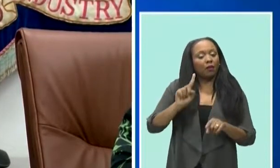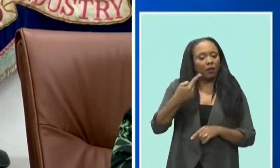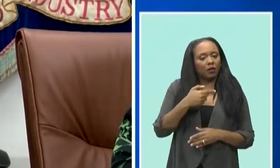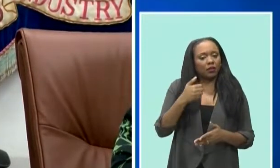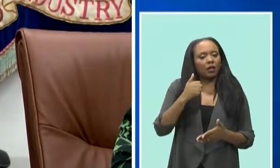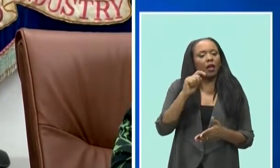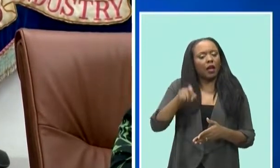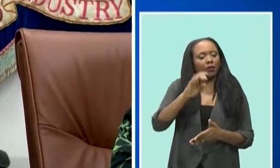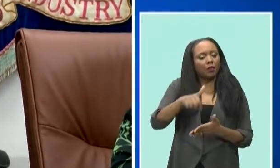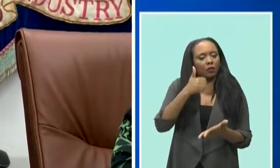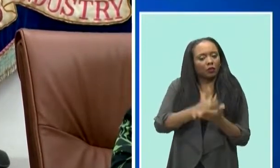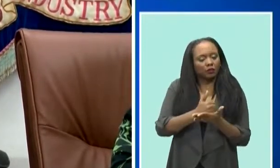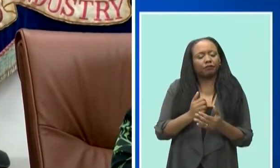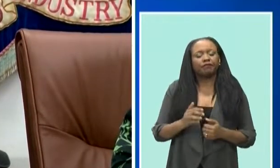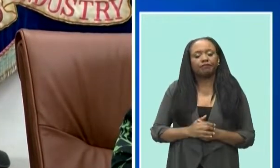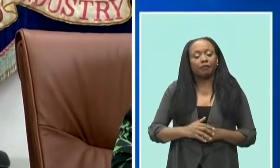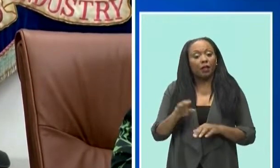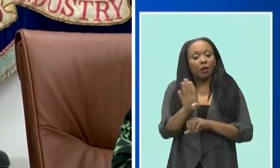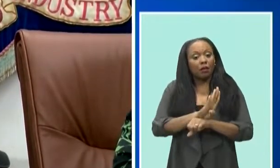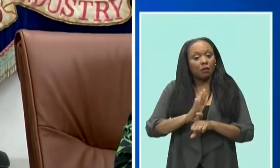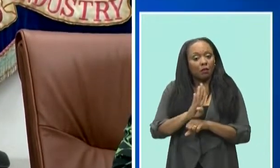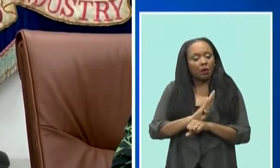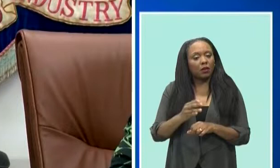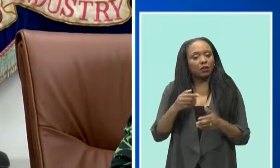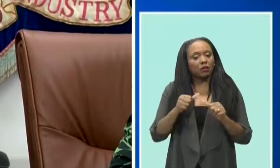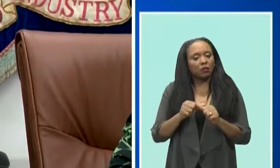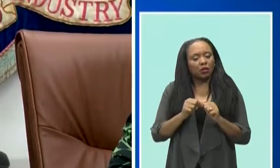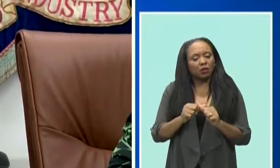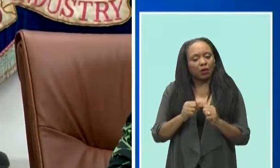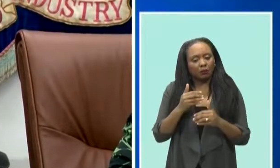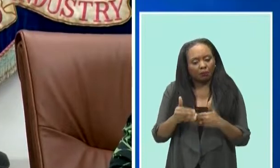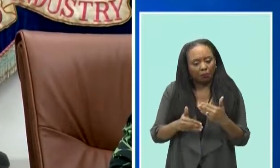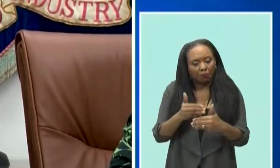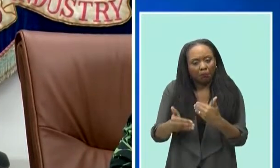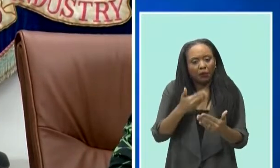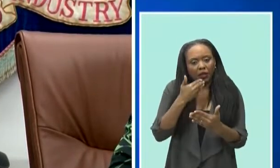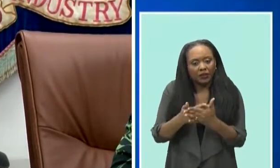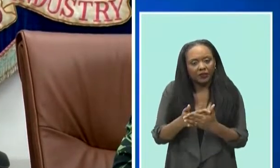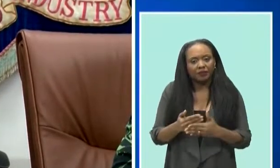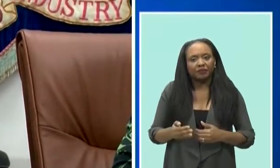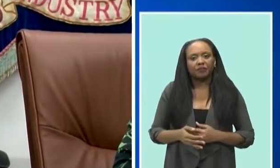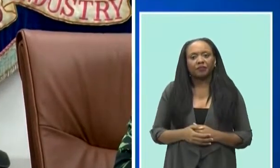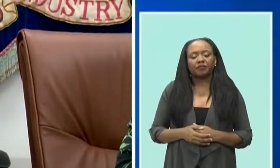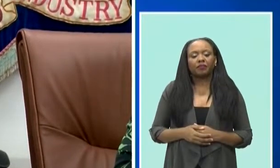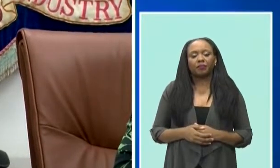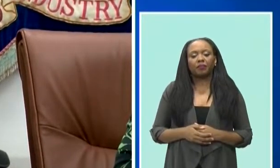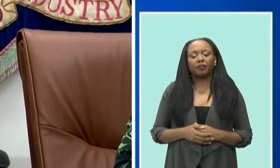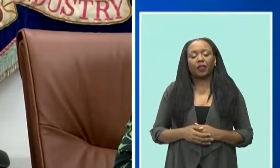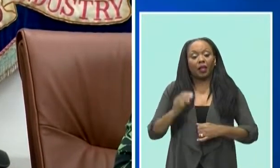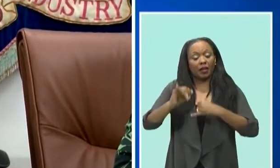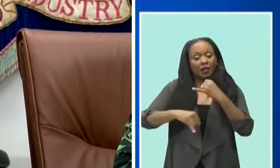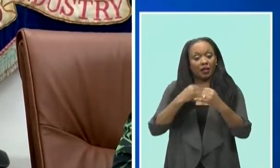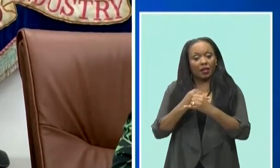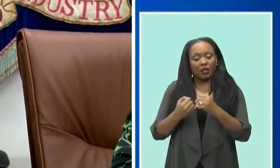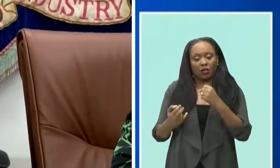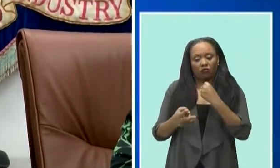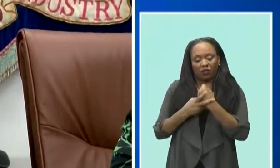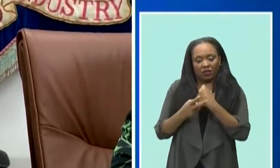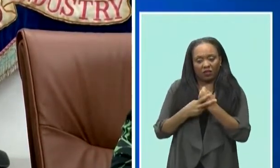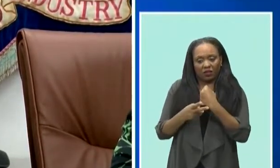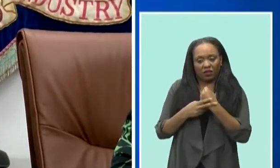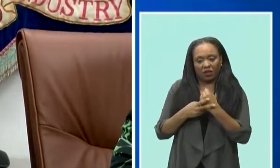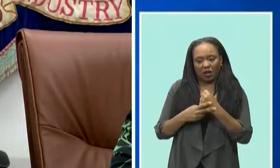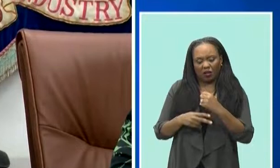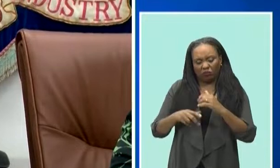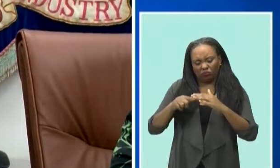to make strong progress in the implementation of the BERT program. International reserves, which had reached a low of $220